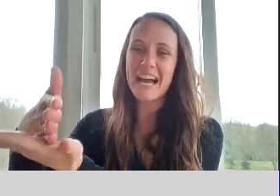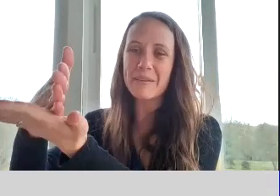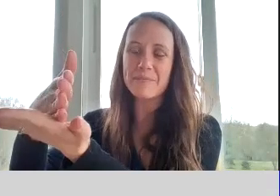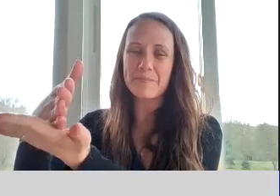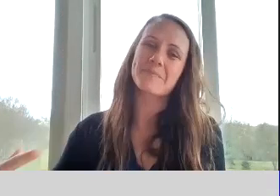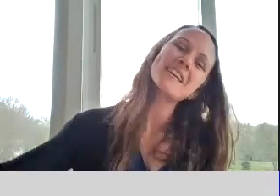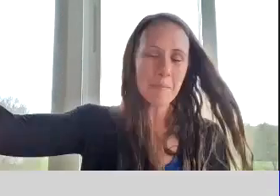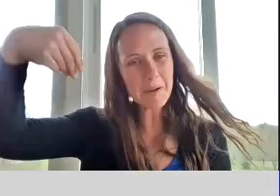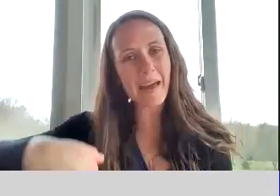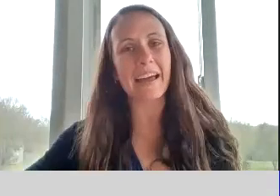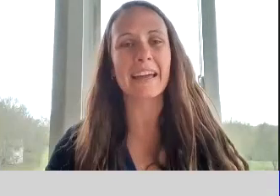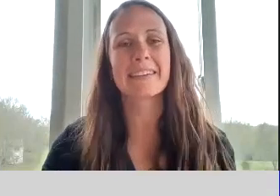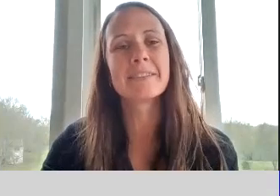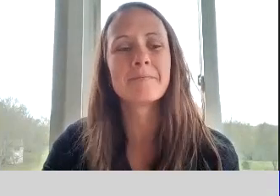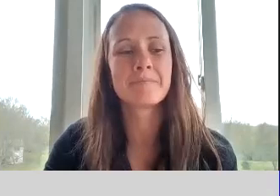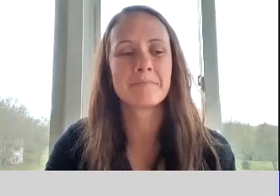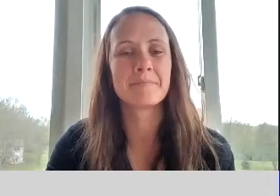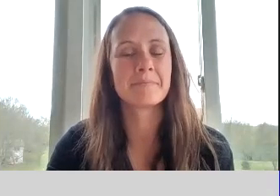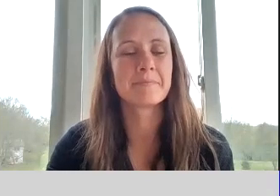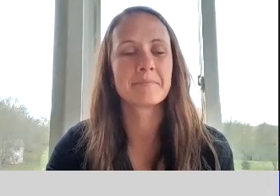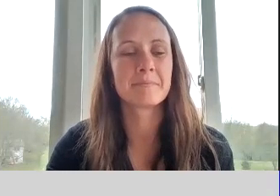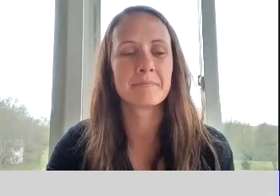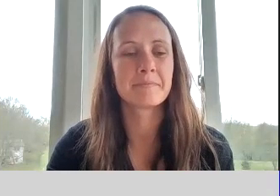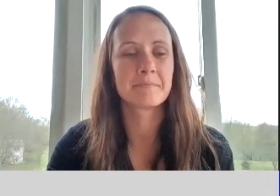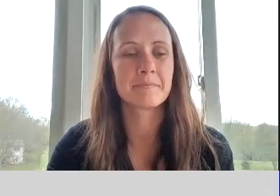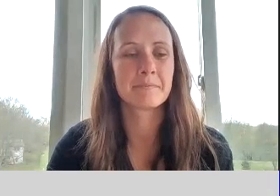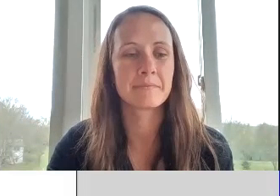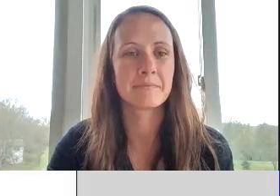And stop. Come on back.